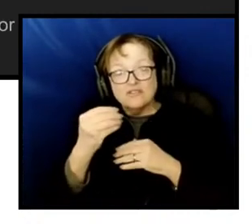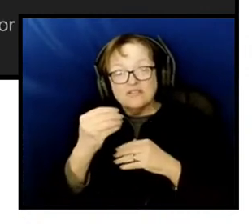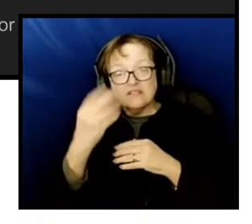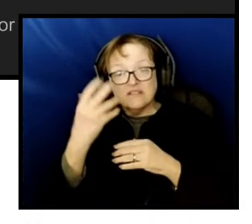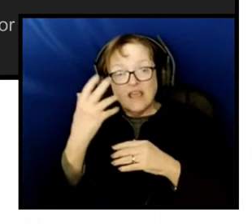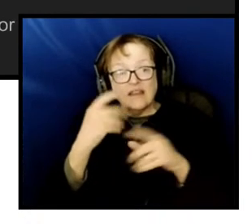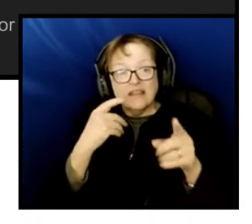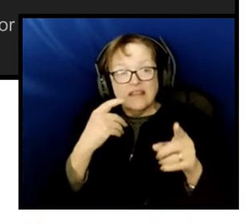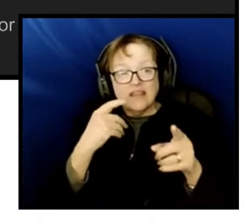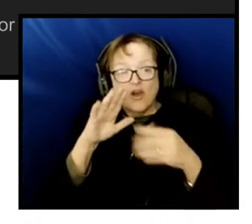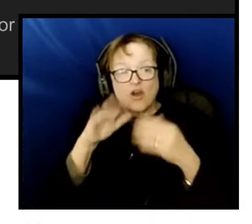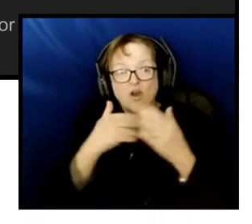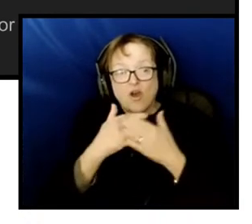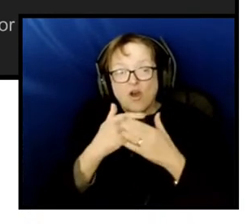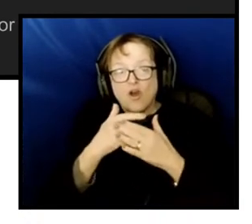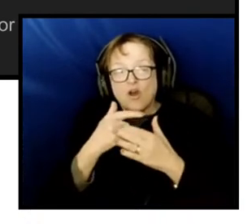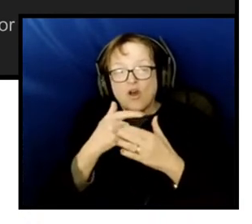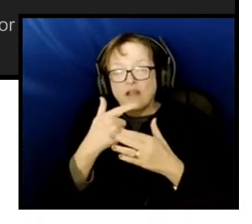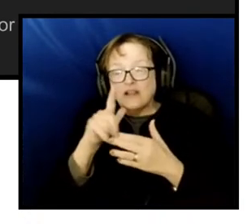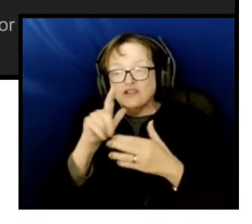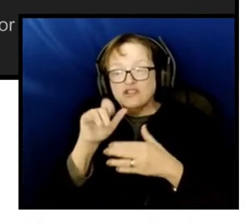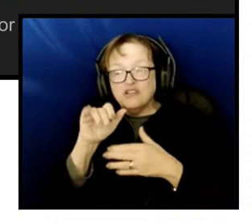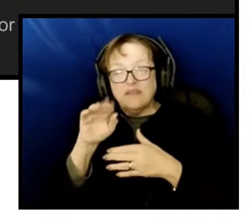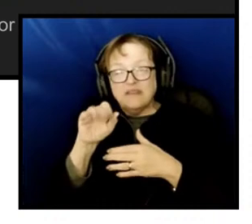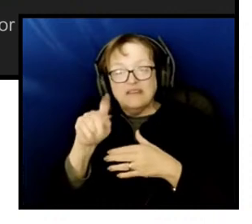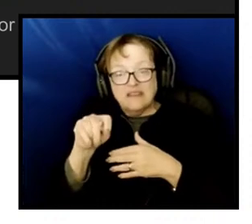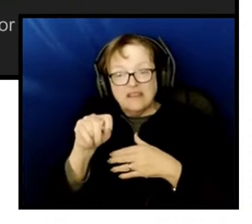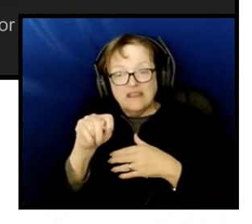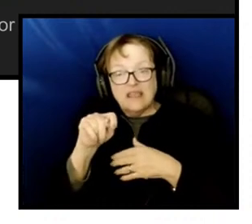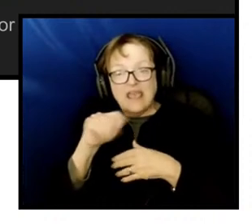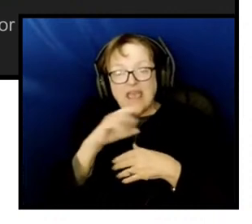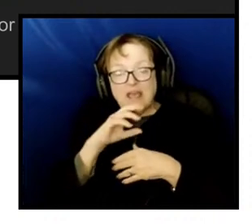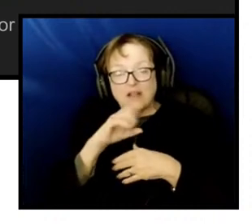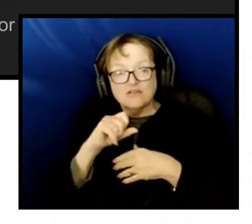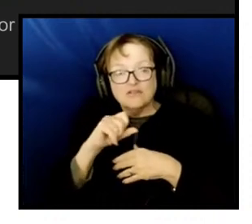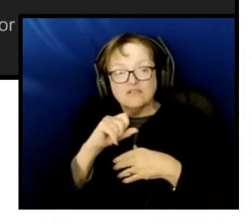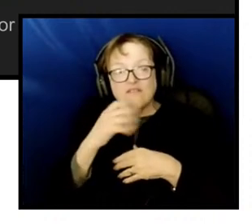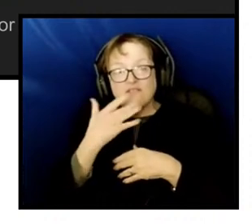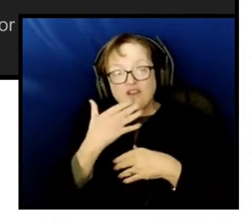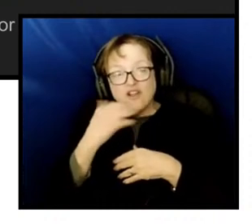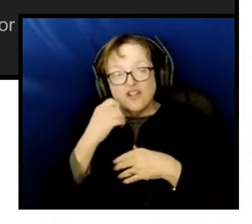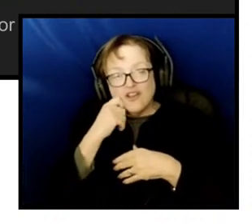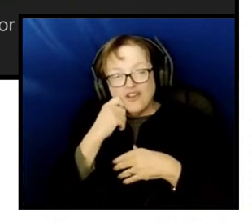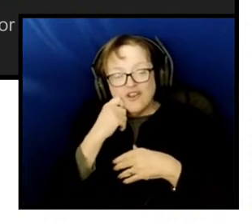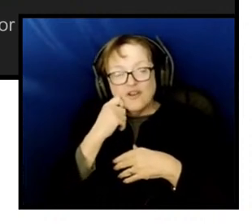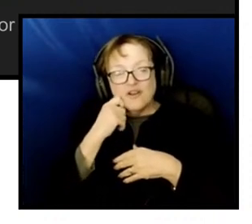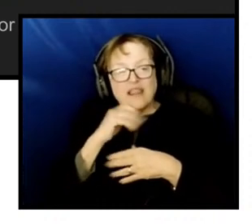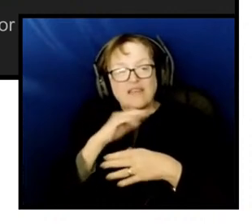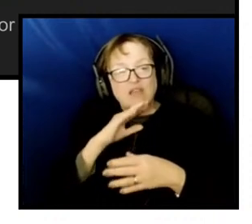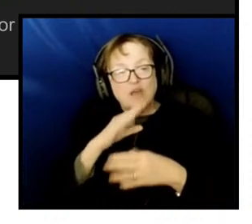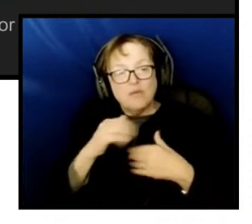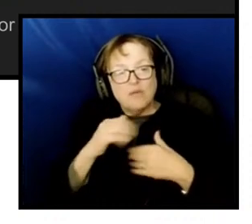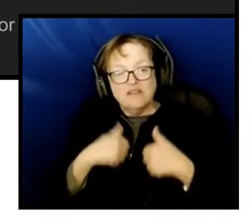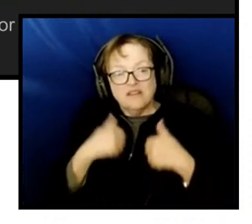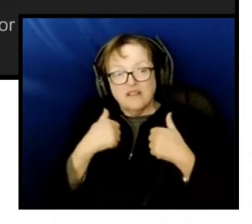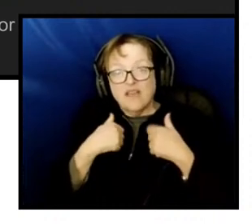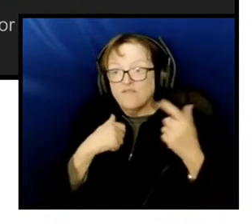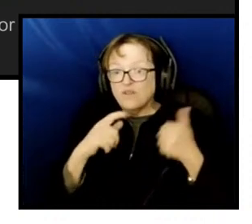there. All LGBTQ elders of color living a just and abundant life. So this was one of our first meetings with